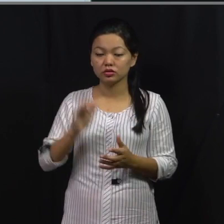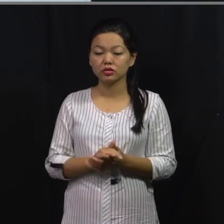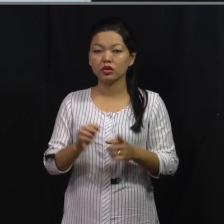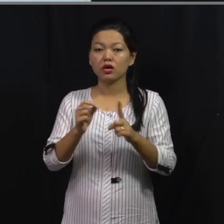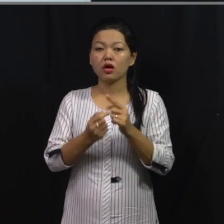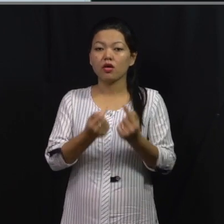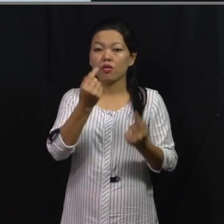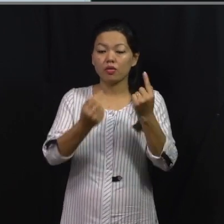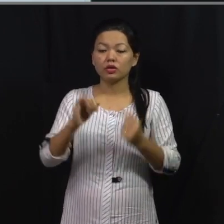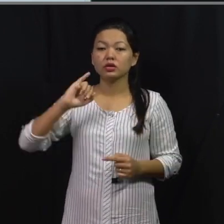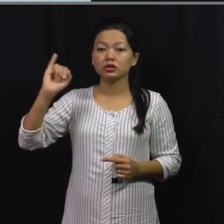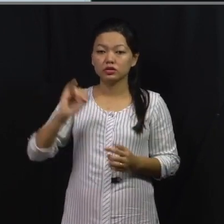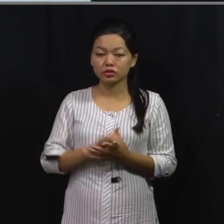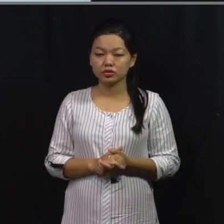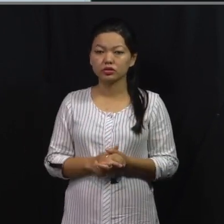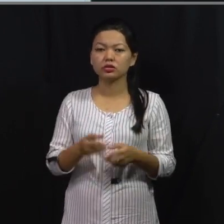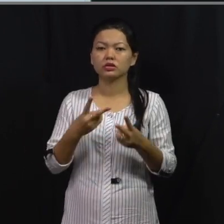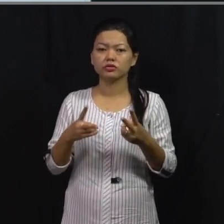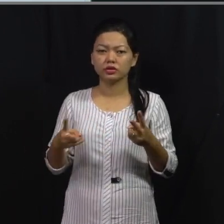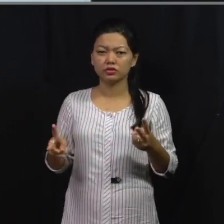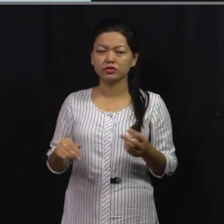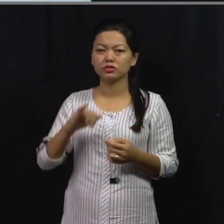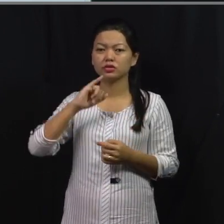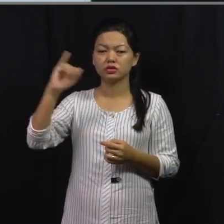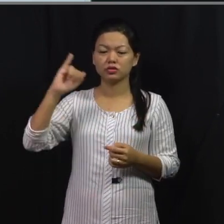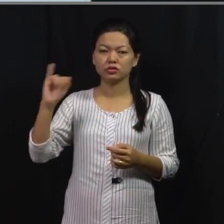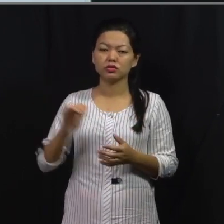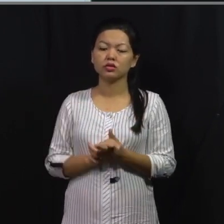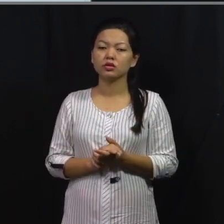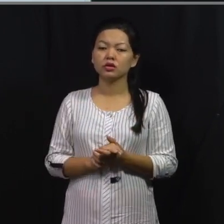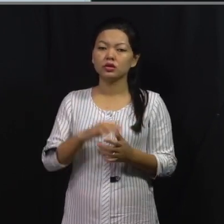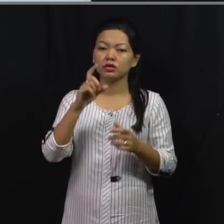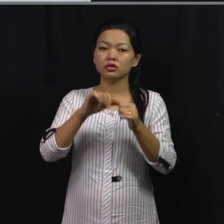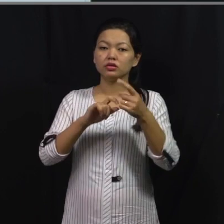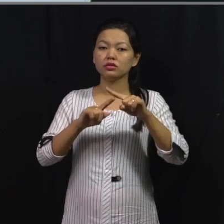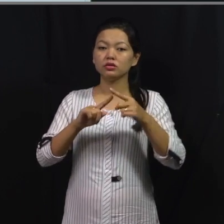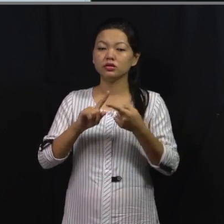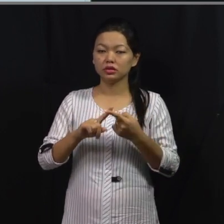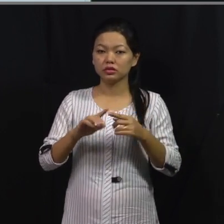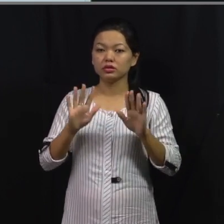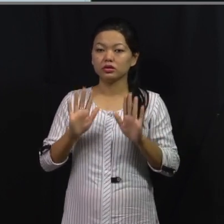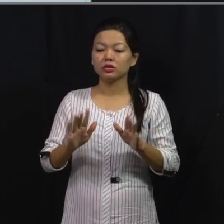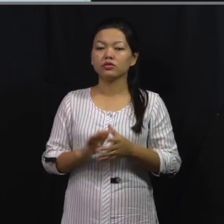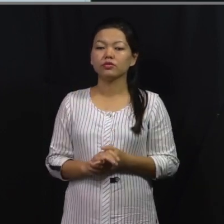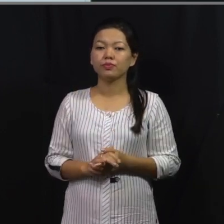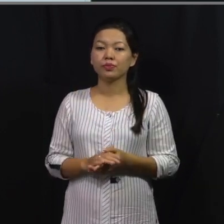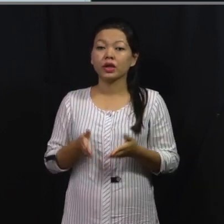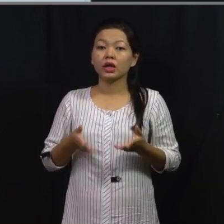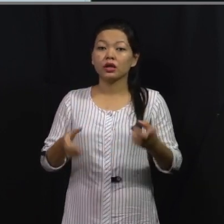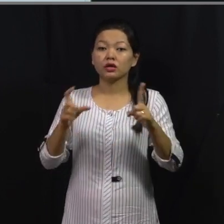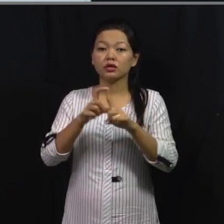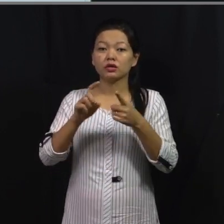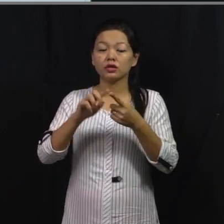institutions, etc., okay. So caste plays a very important role, and even today in our democratic system,